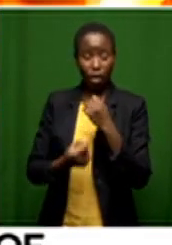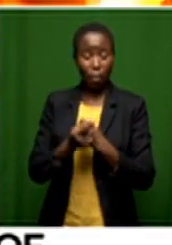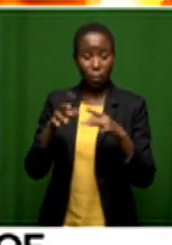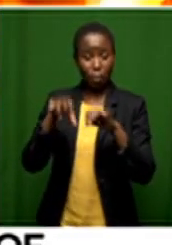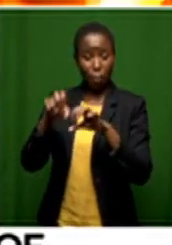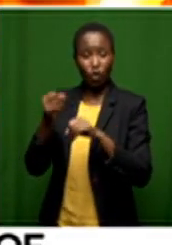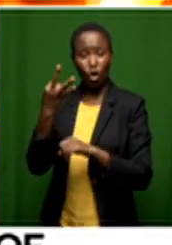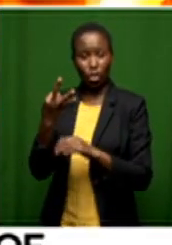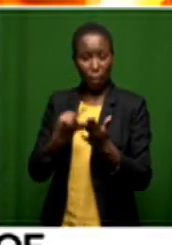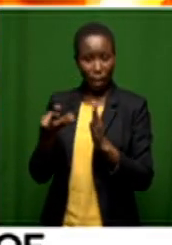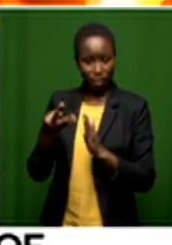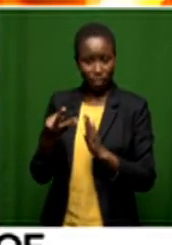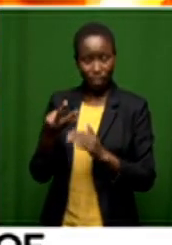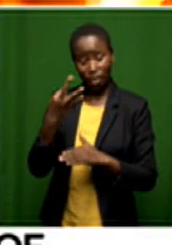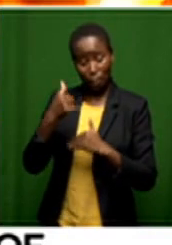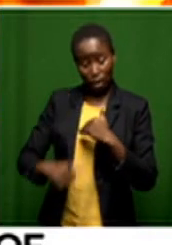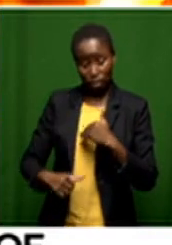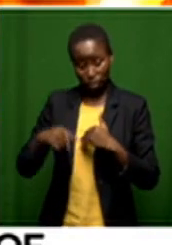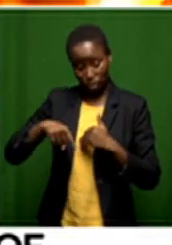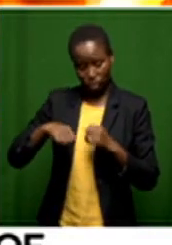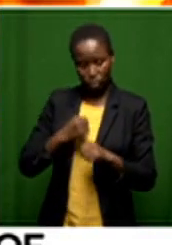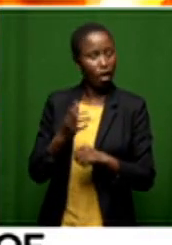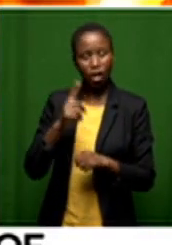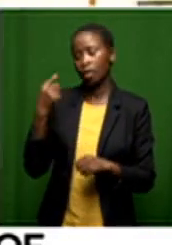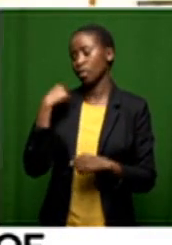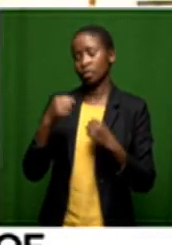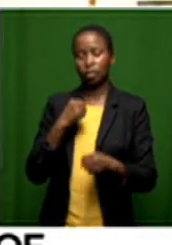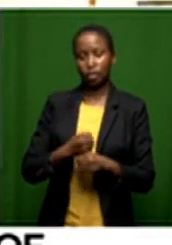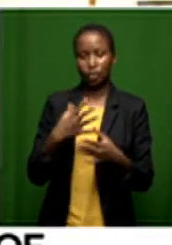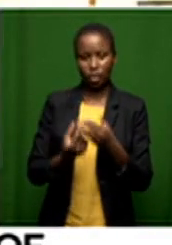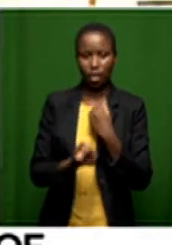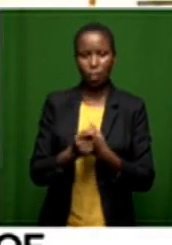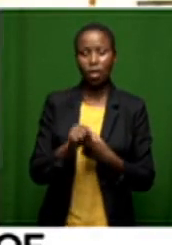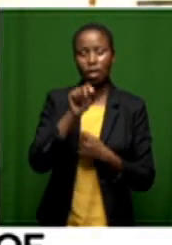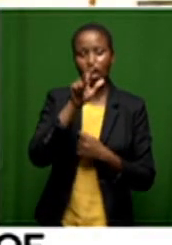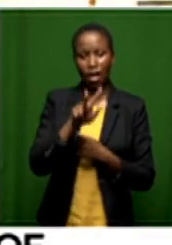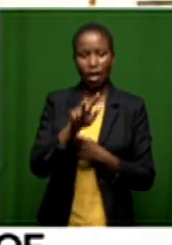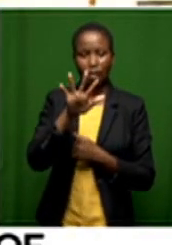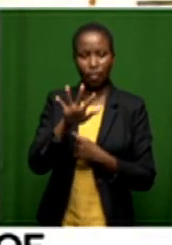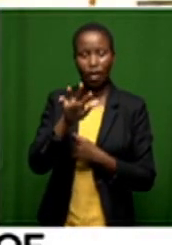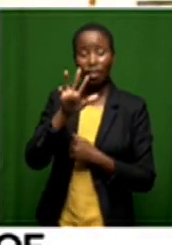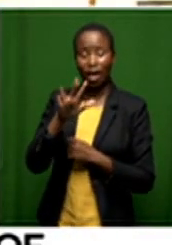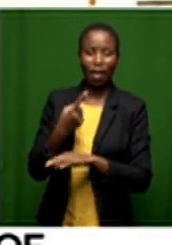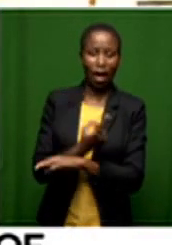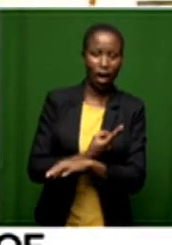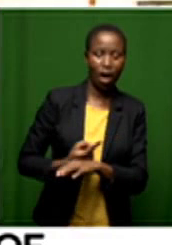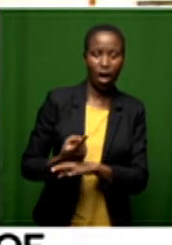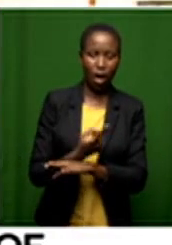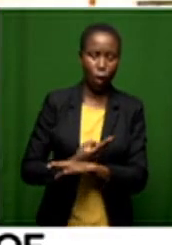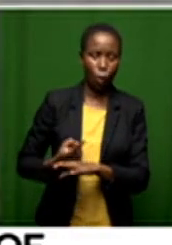first 3 months of this year, not this year, of last year, were around 859 hours, and many saying